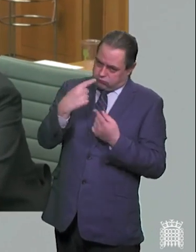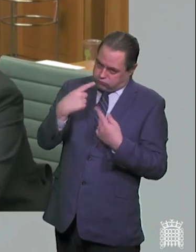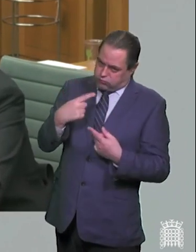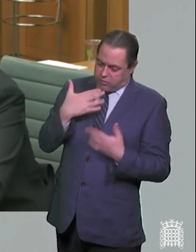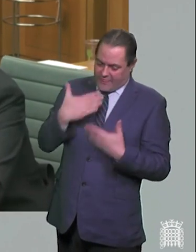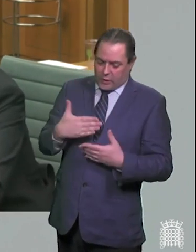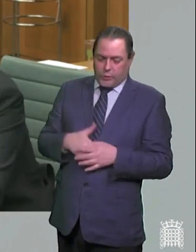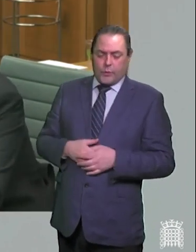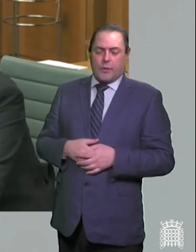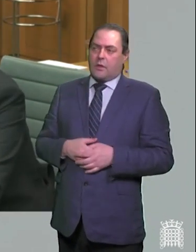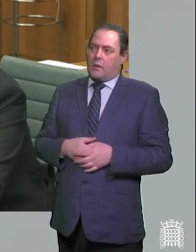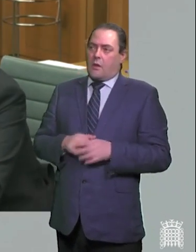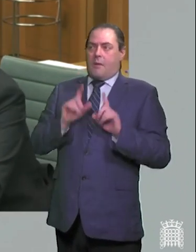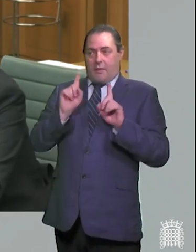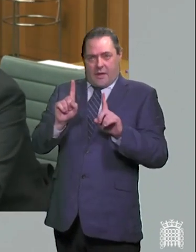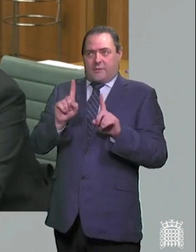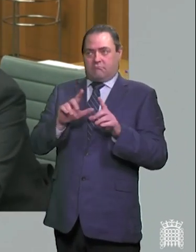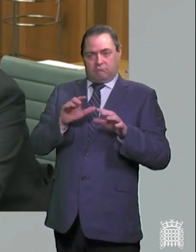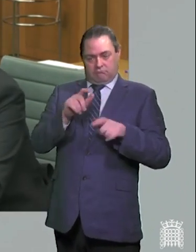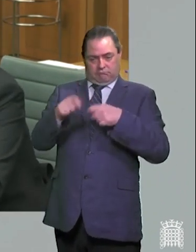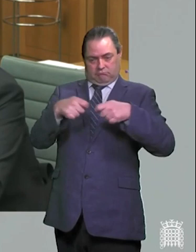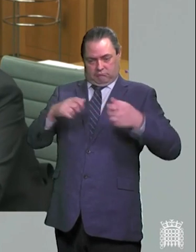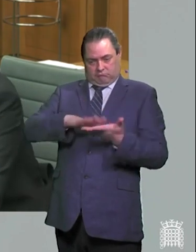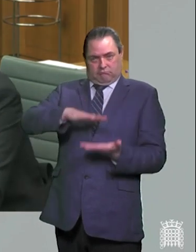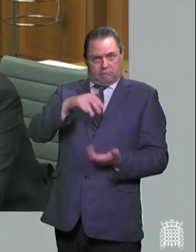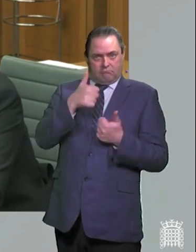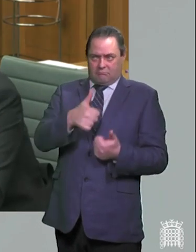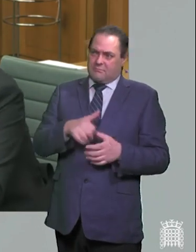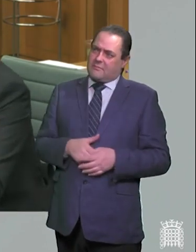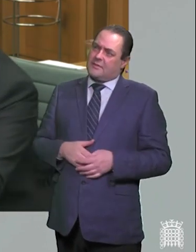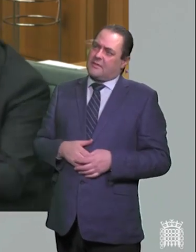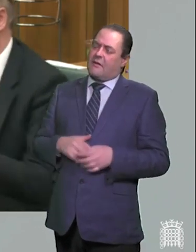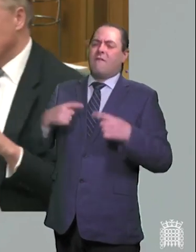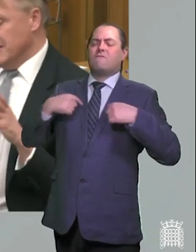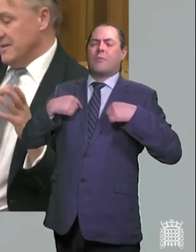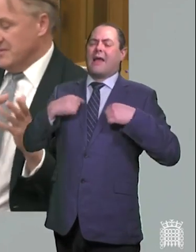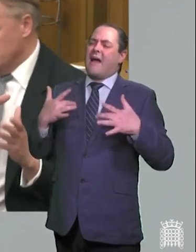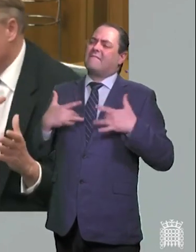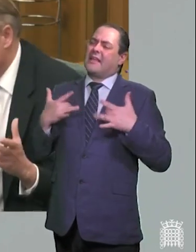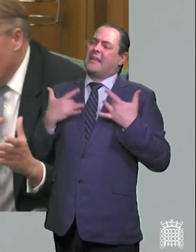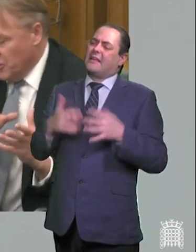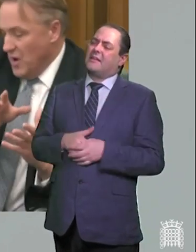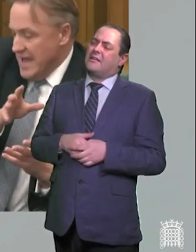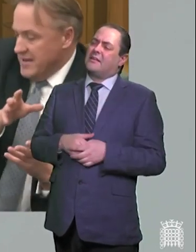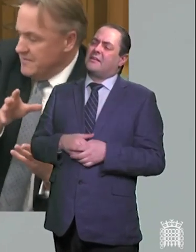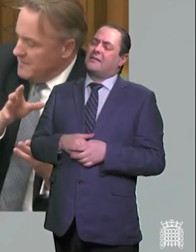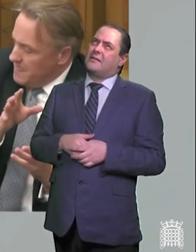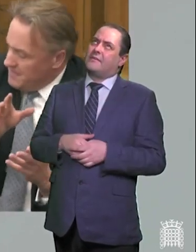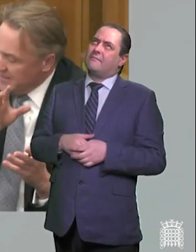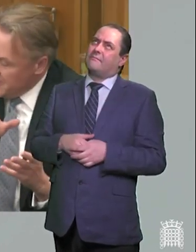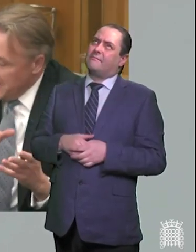our questions. But it is a well put together bundle. I just feel that the